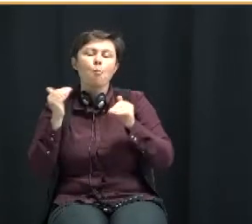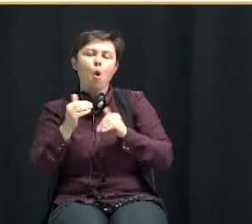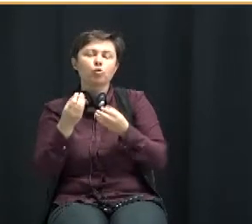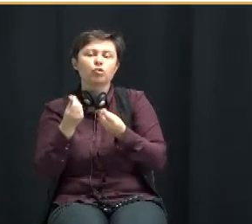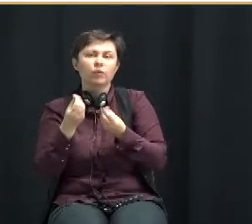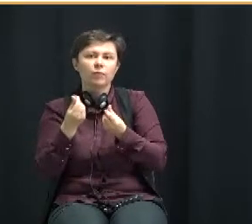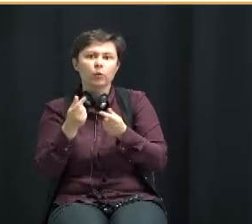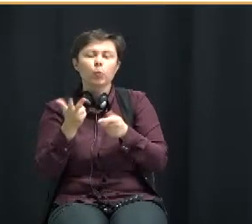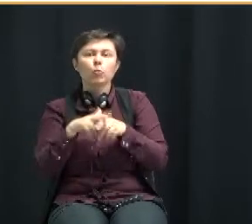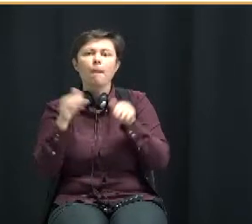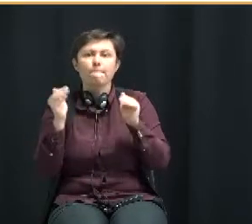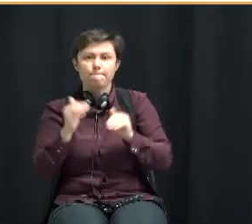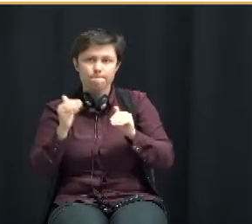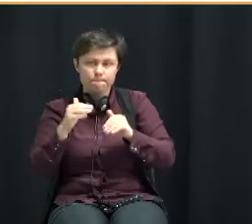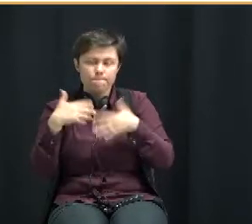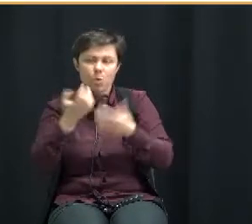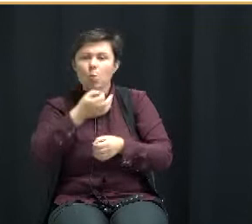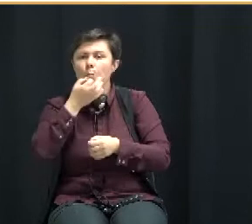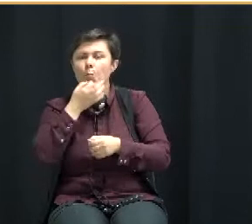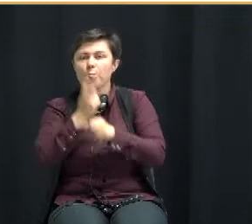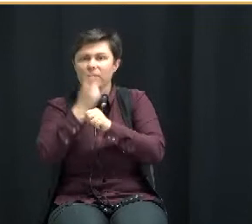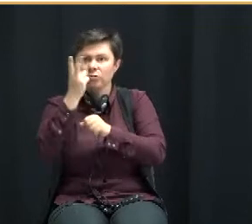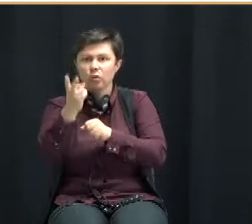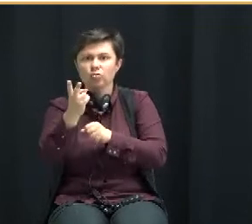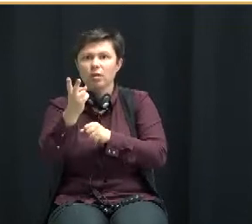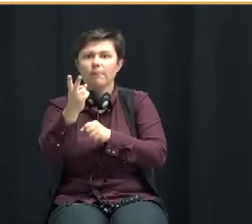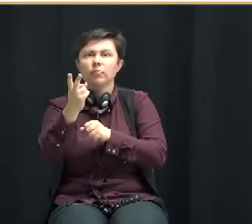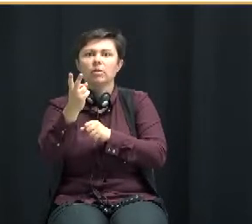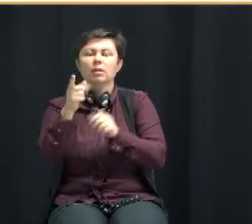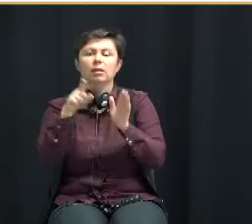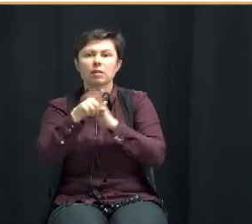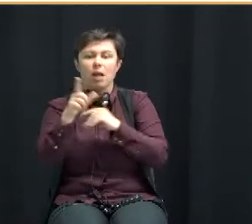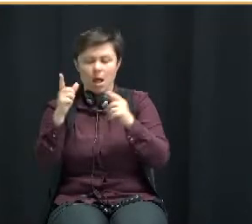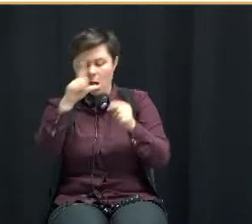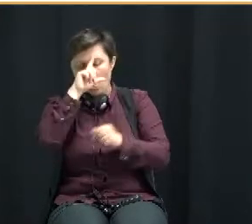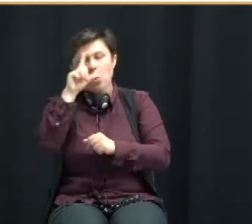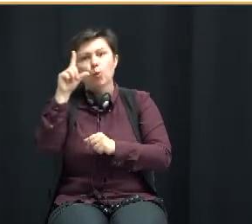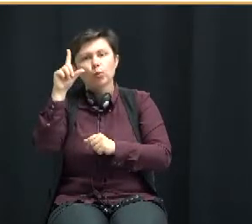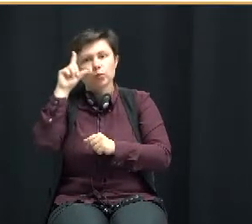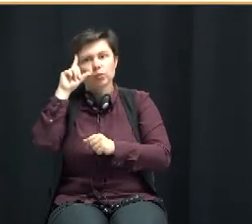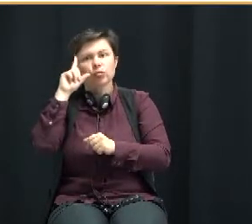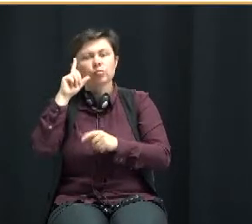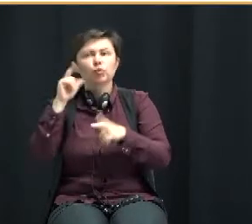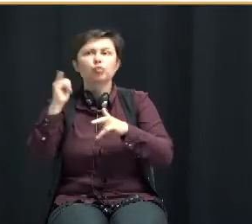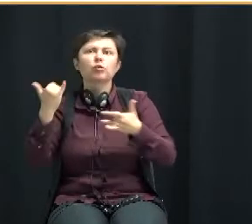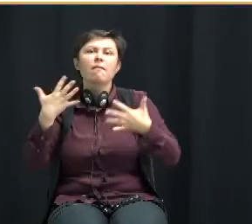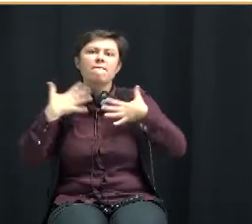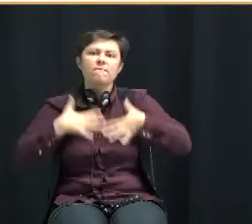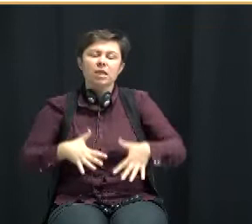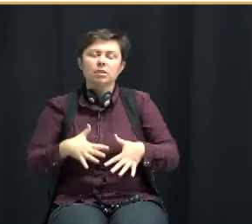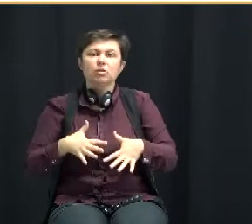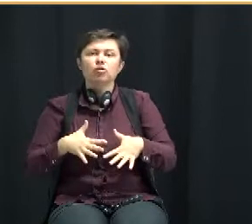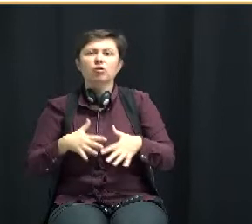as well as financial resources that allow us to increase the accessibility of people with physical,